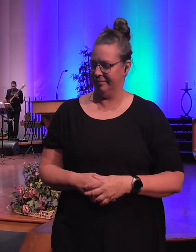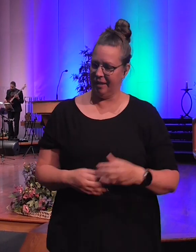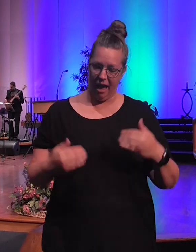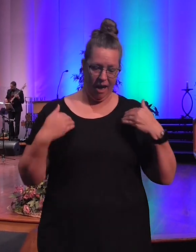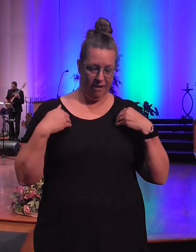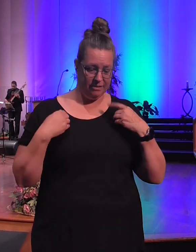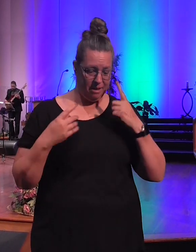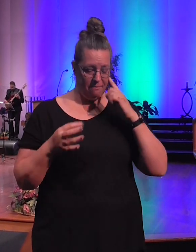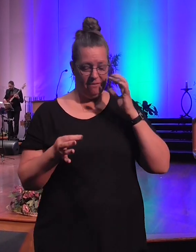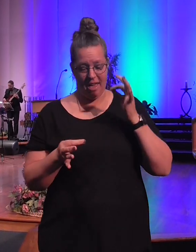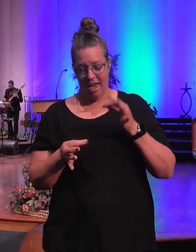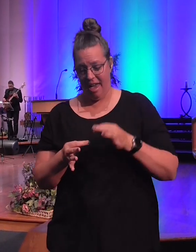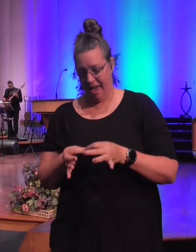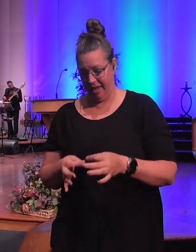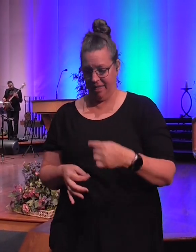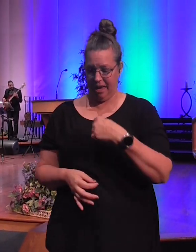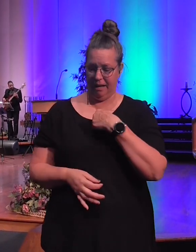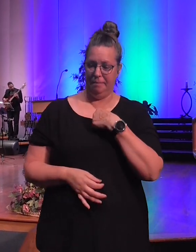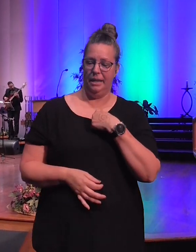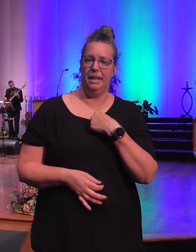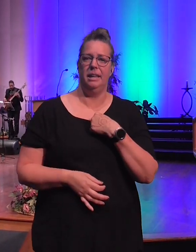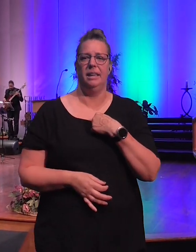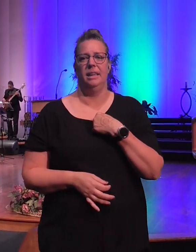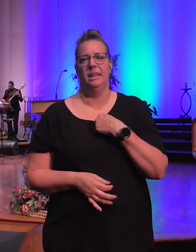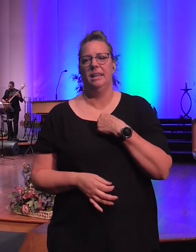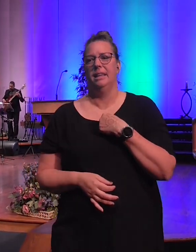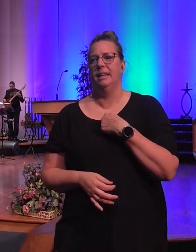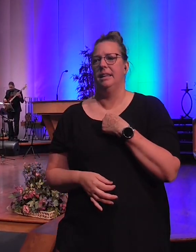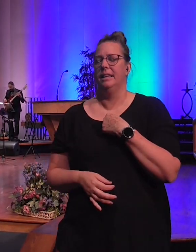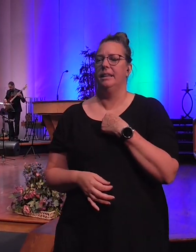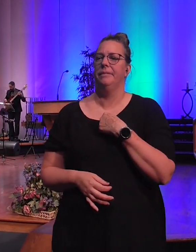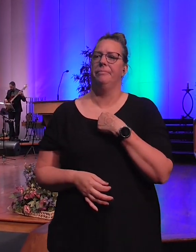Have a little faith in me.